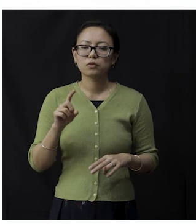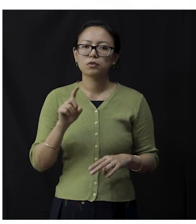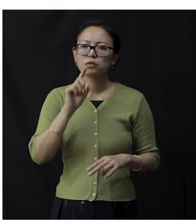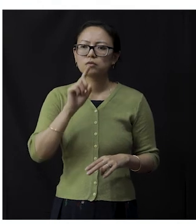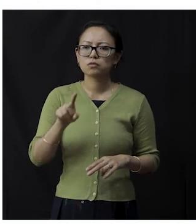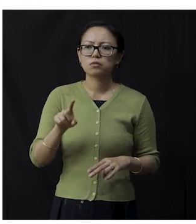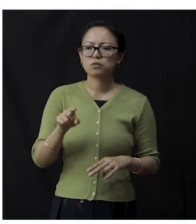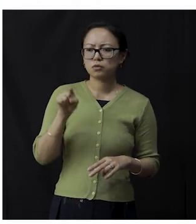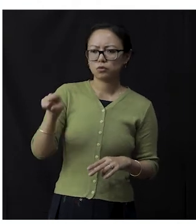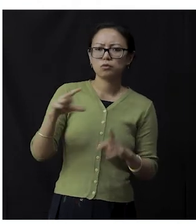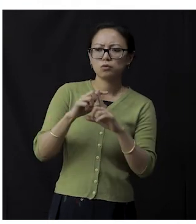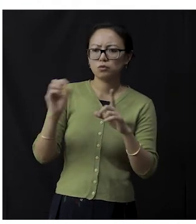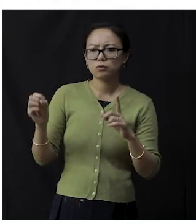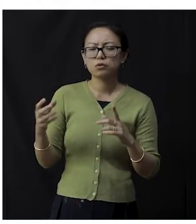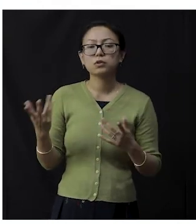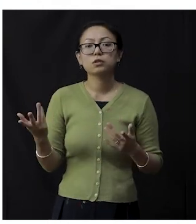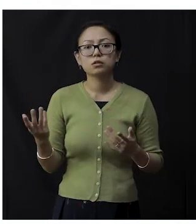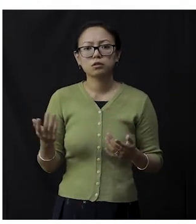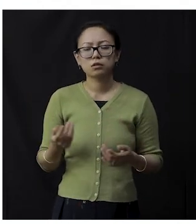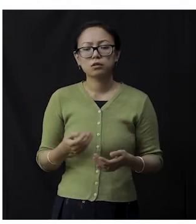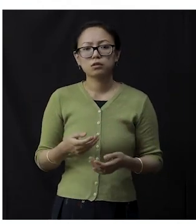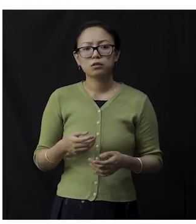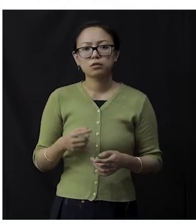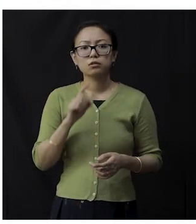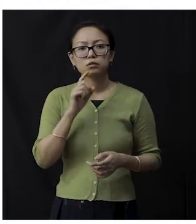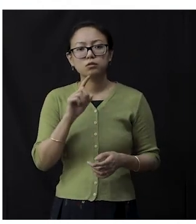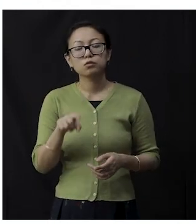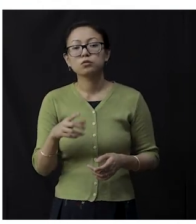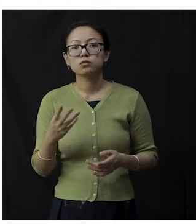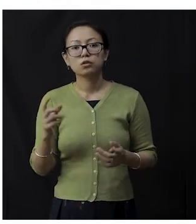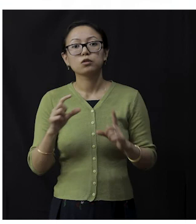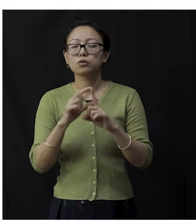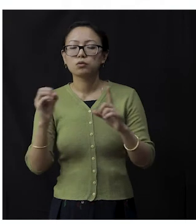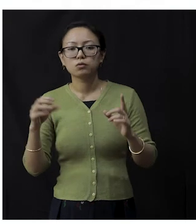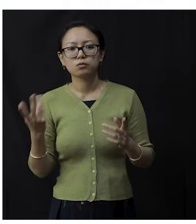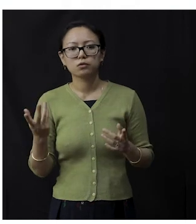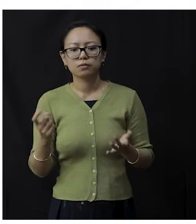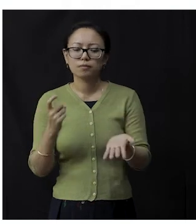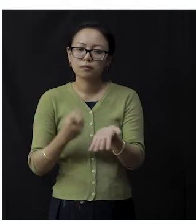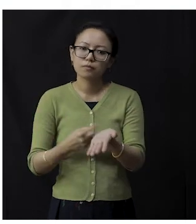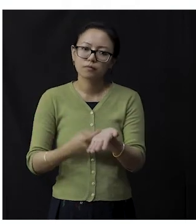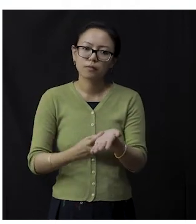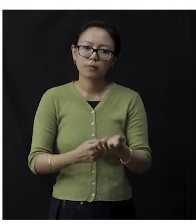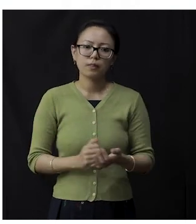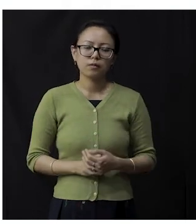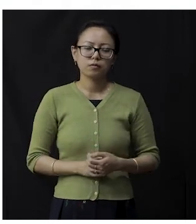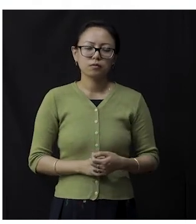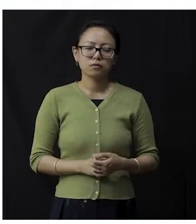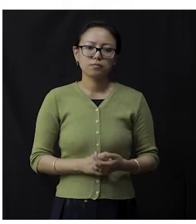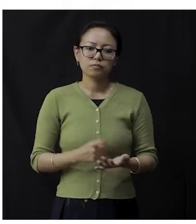Respect. Remember, respect is always given. The way you give respect is going to certainly come back to